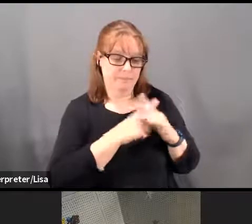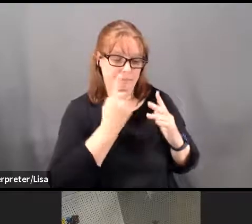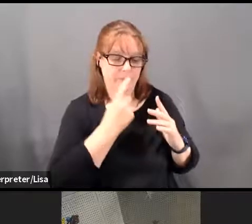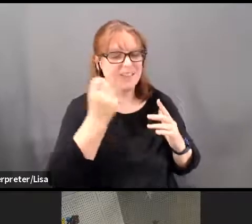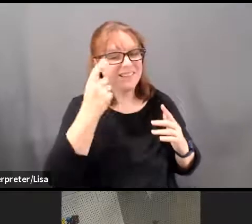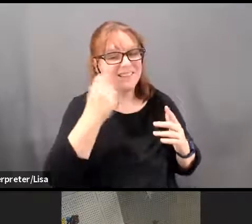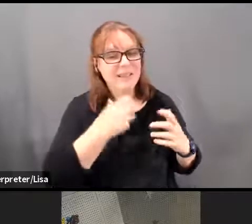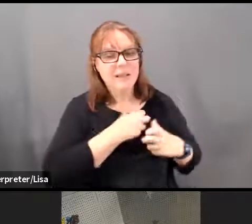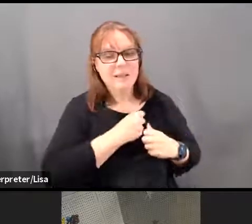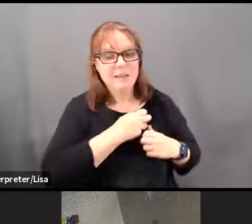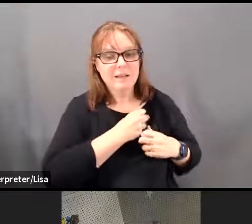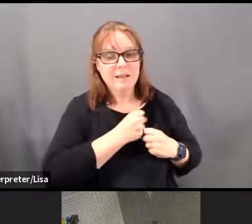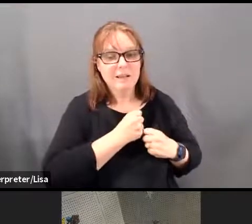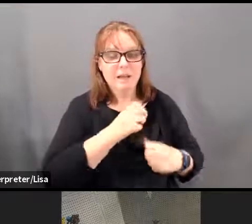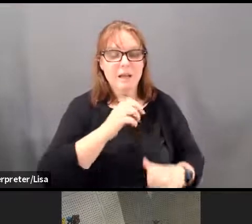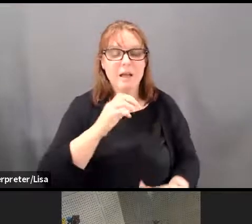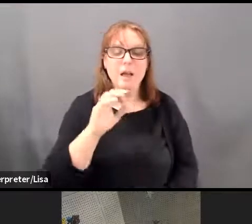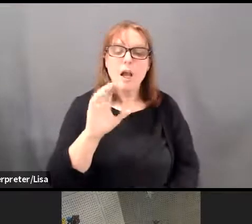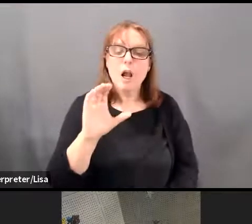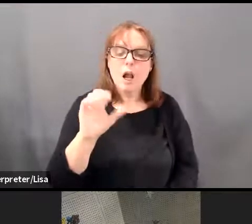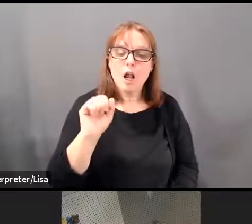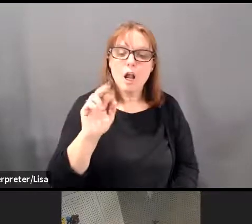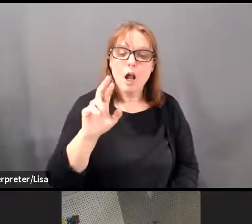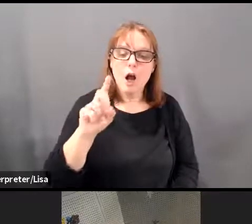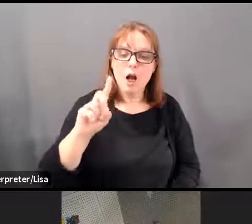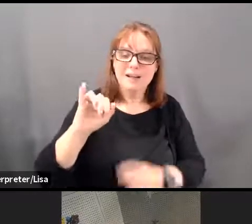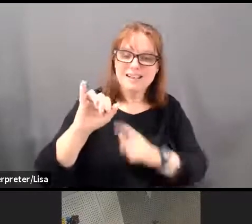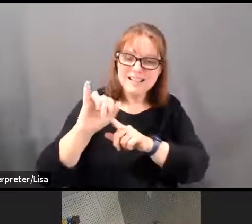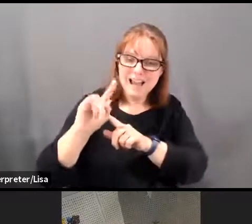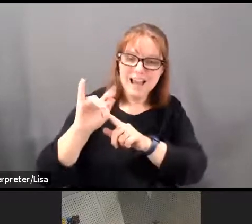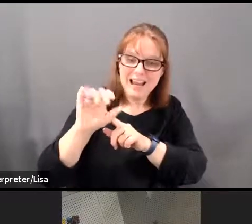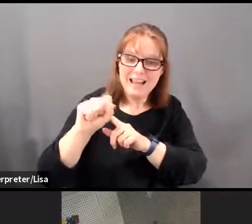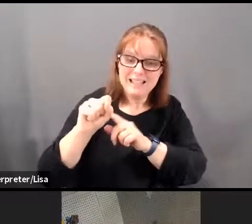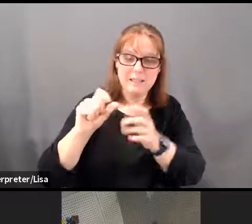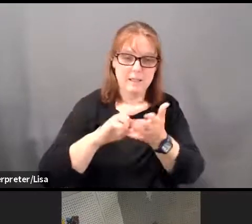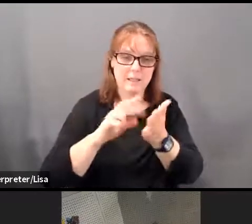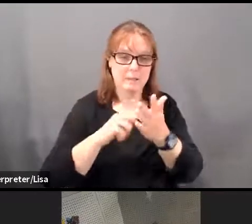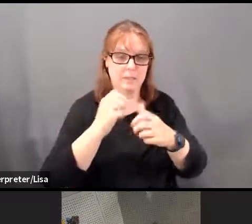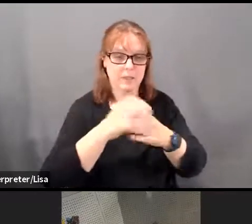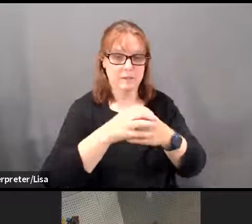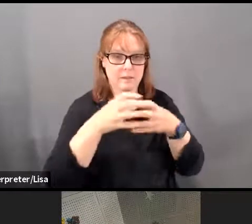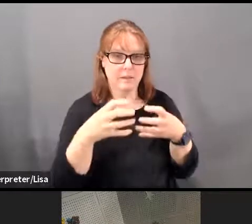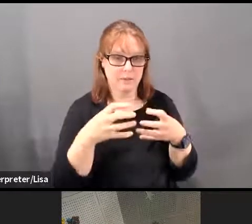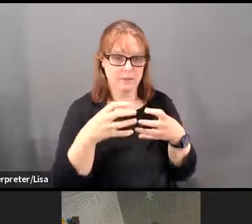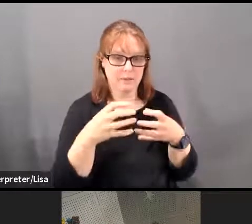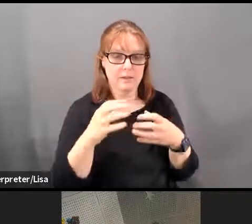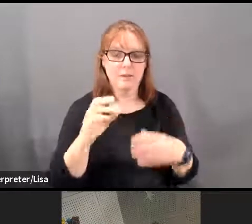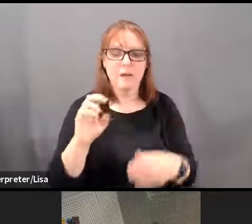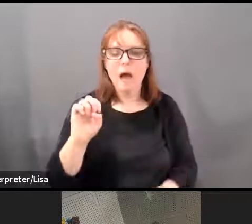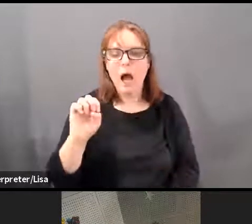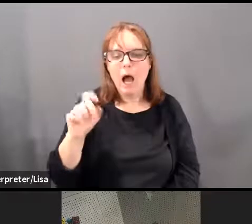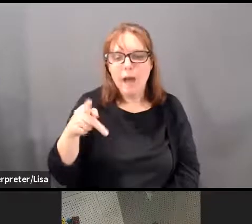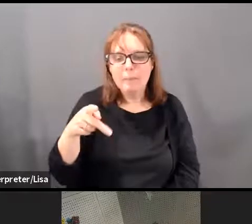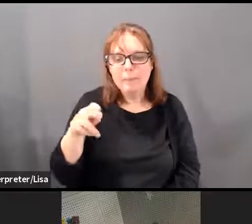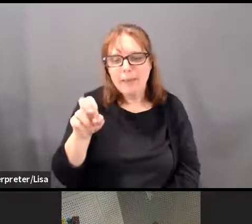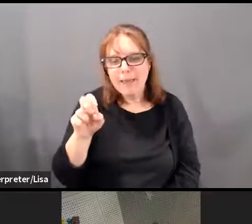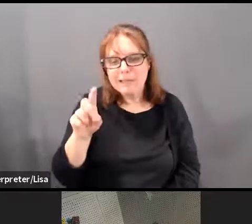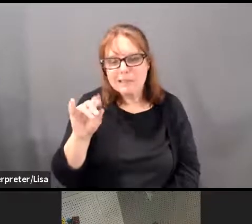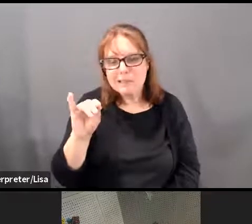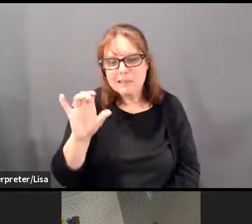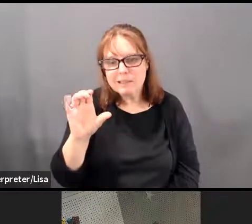hear the word itis after anything, it means it's inflamed, right? So you hear the word appendicitis, that means your appendix is